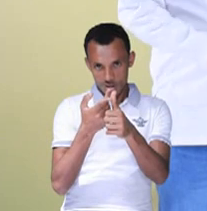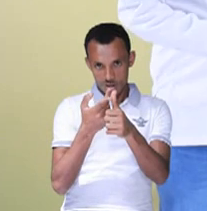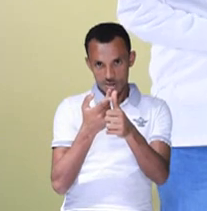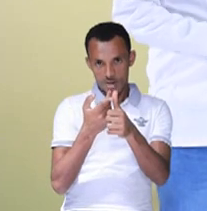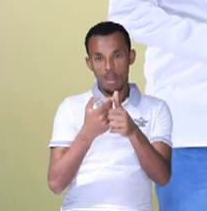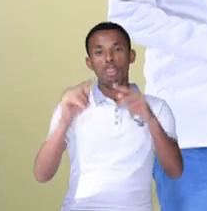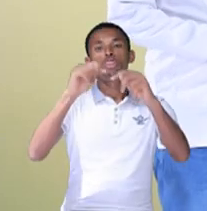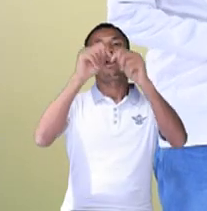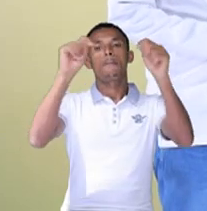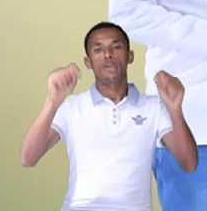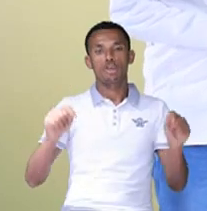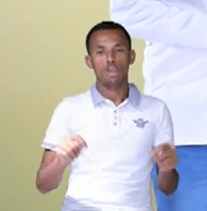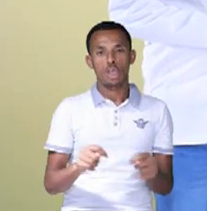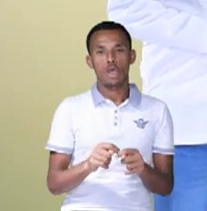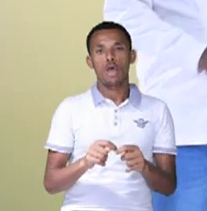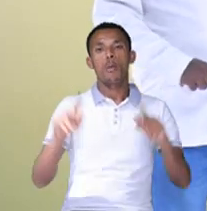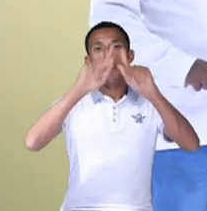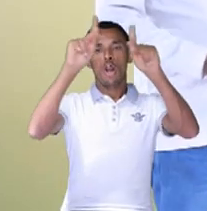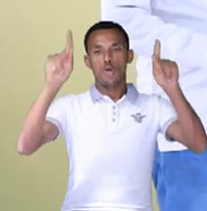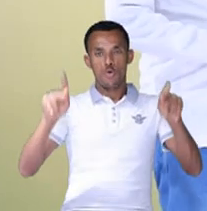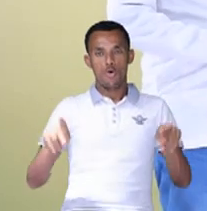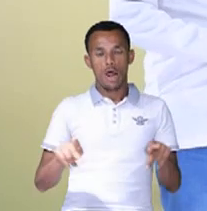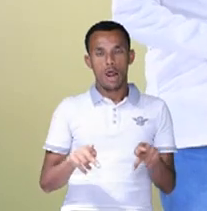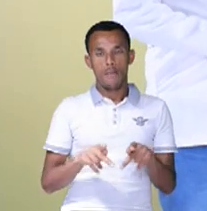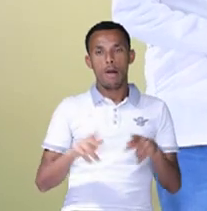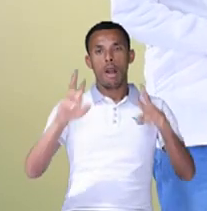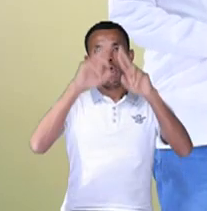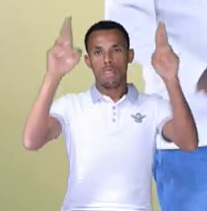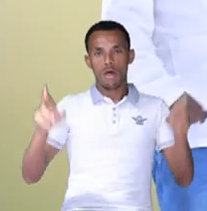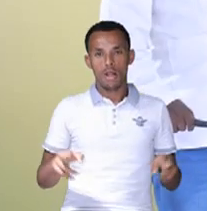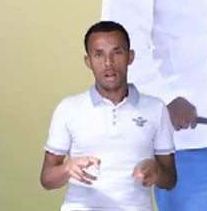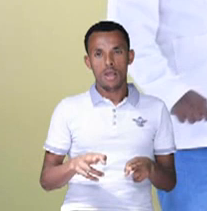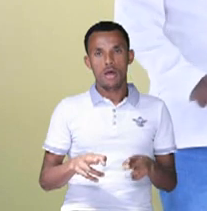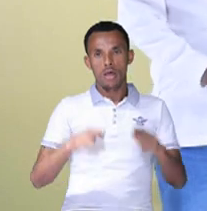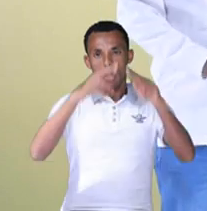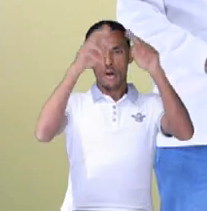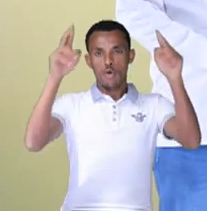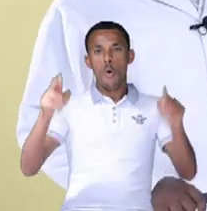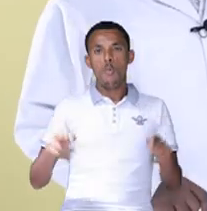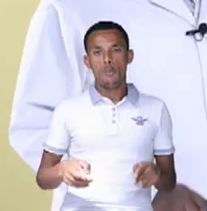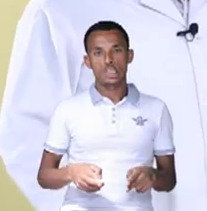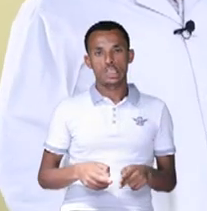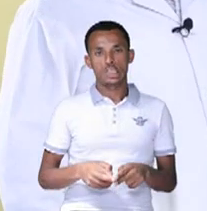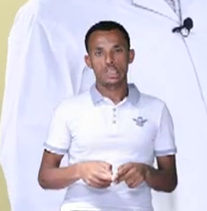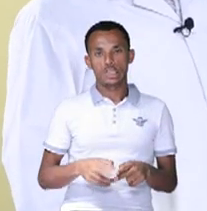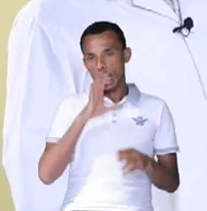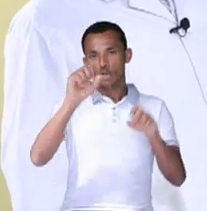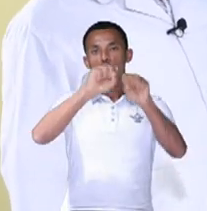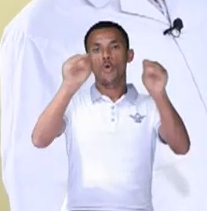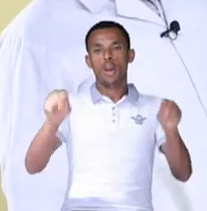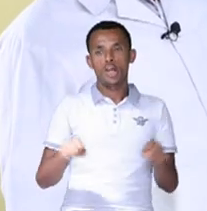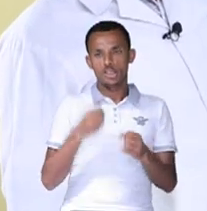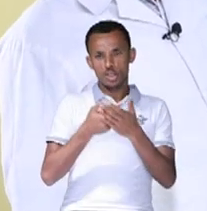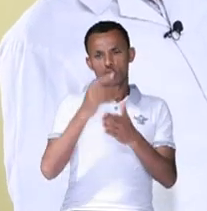is trapezium, parallelogram, rectangles, rhombus, a square.